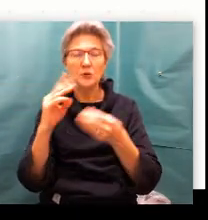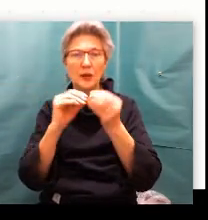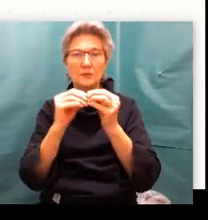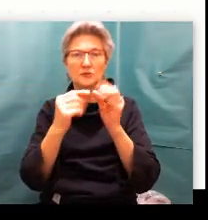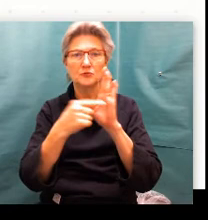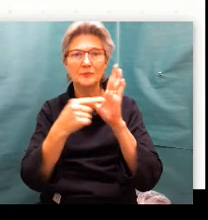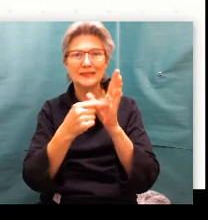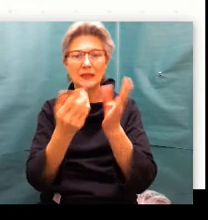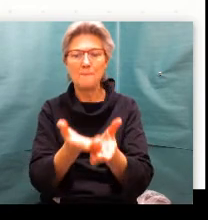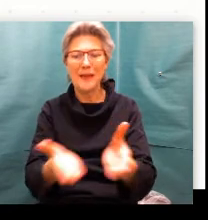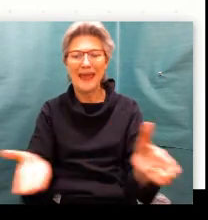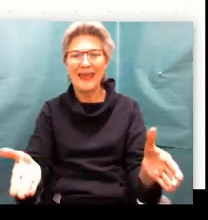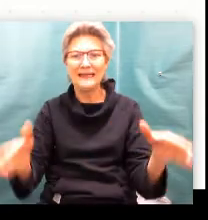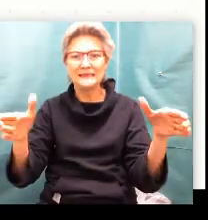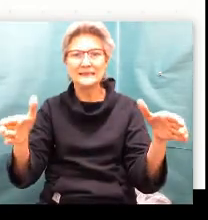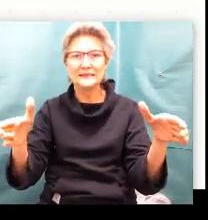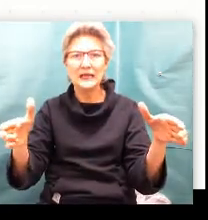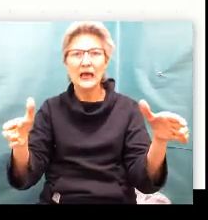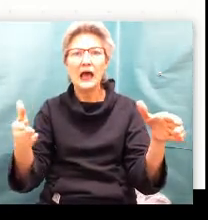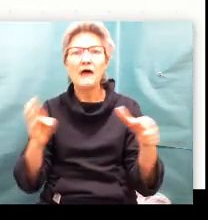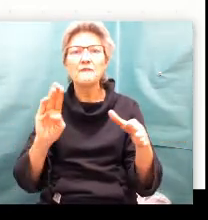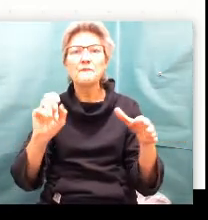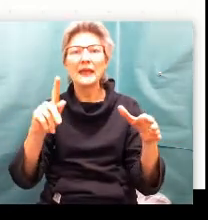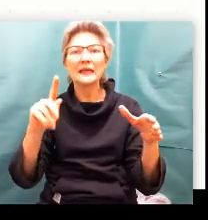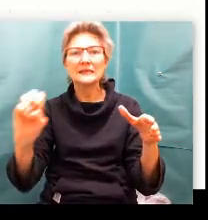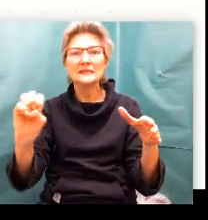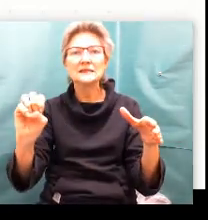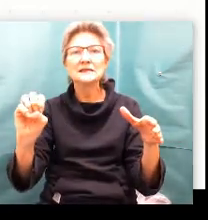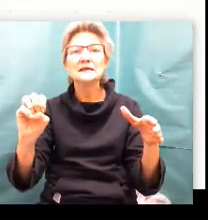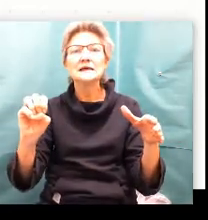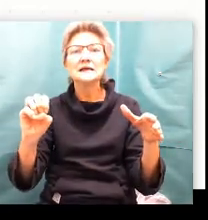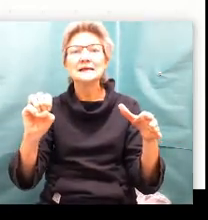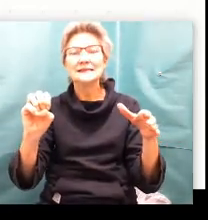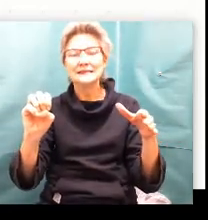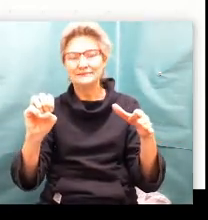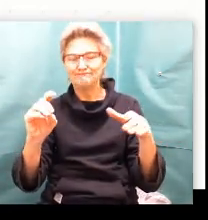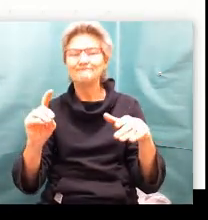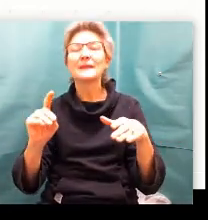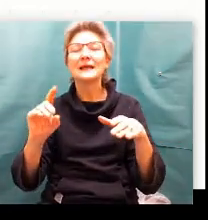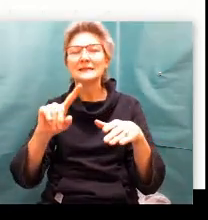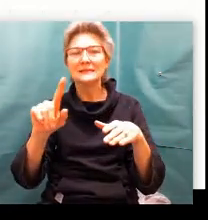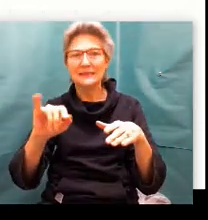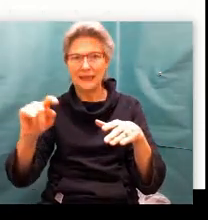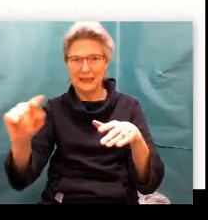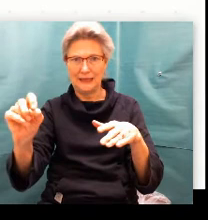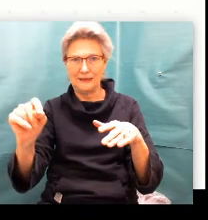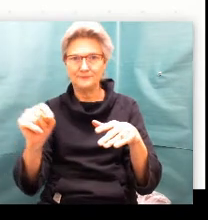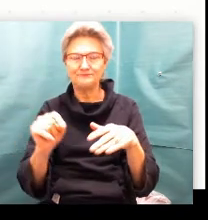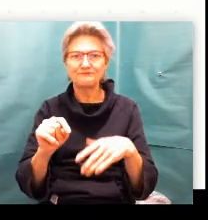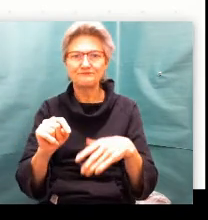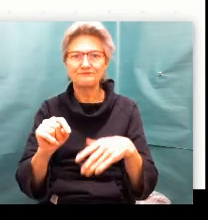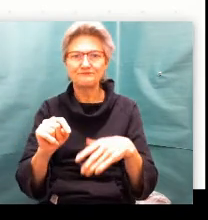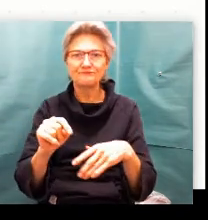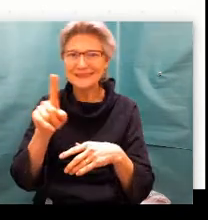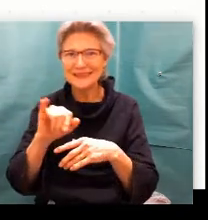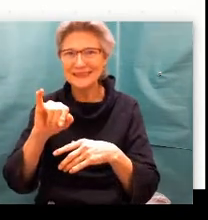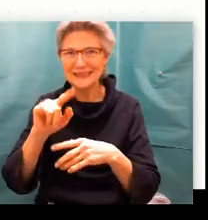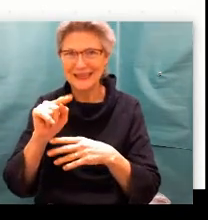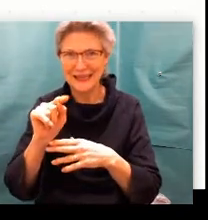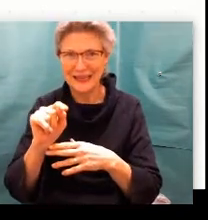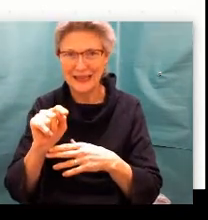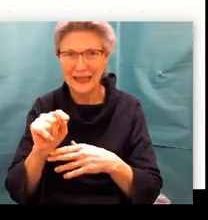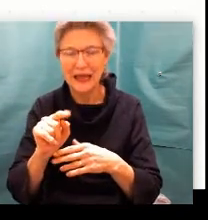the pans of baked ziti that she's making. And then below each of the numbers, you'll see a fraction strip with 3 parts, right? It's broken